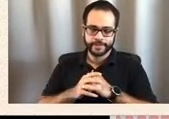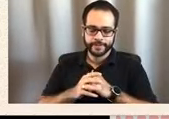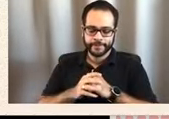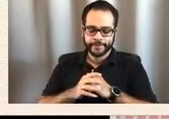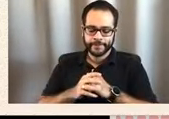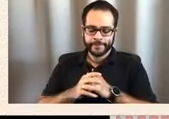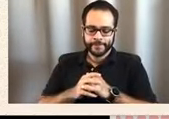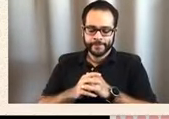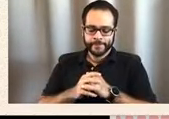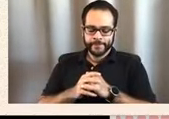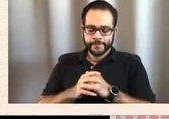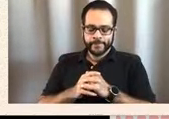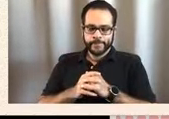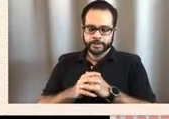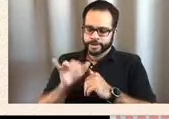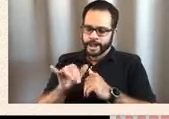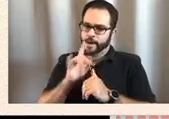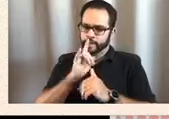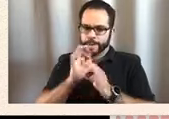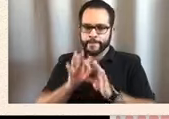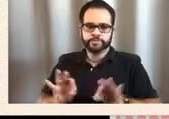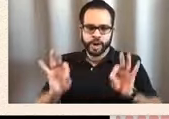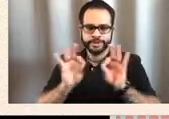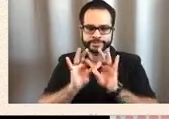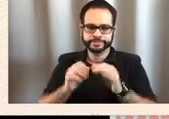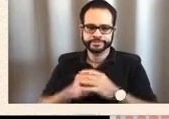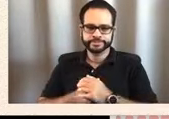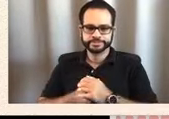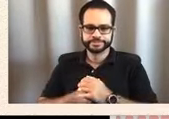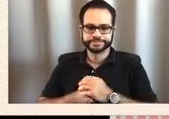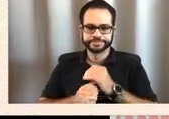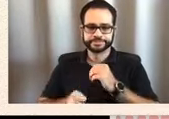So that is very important. One thing